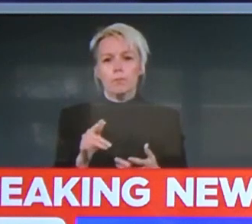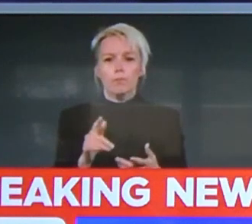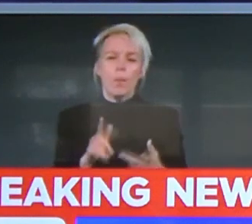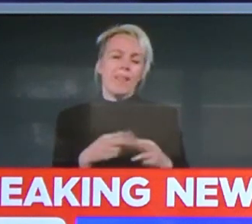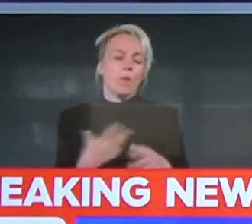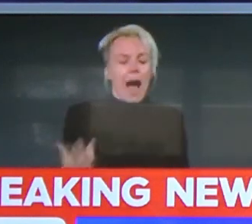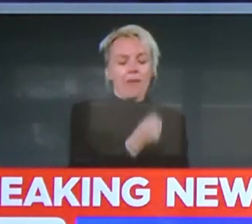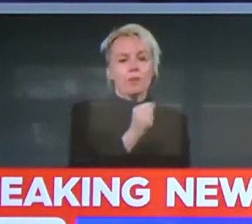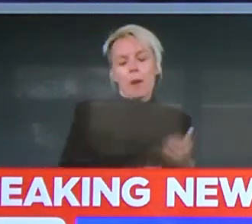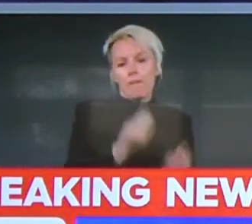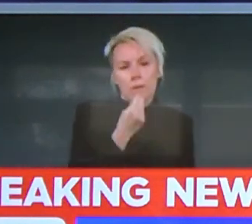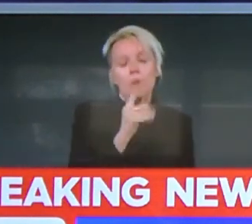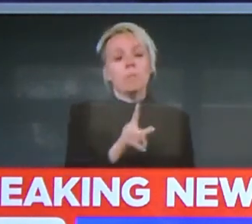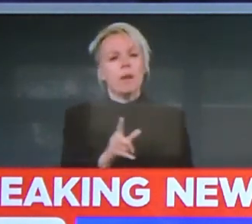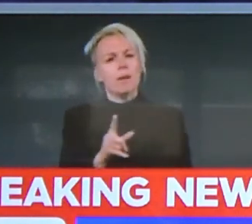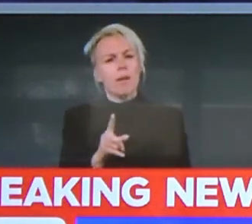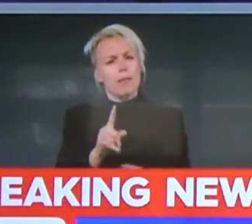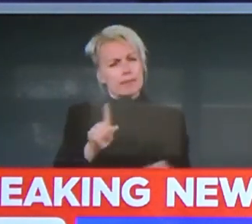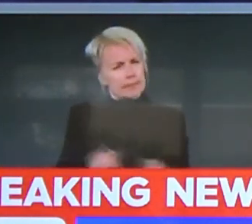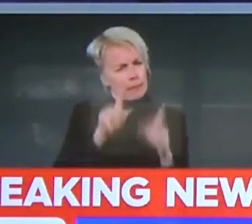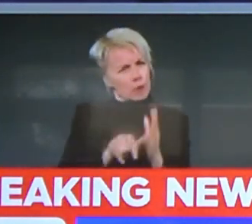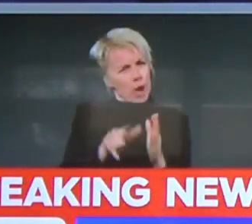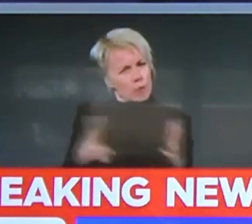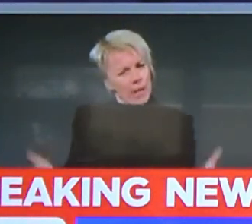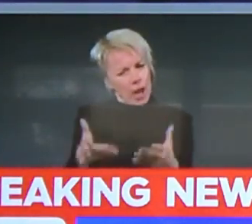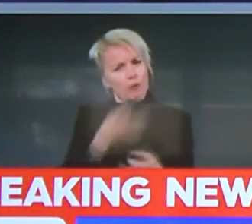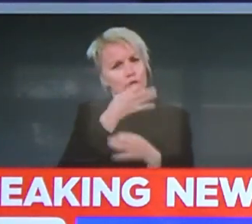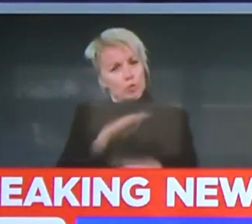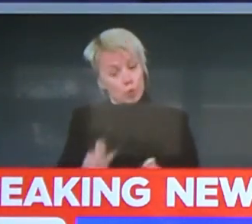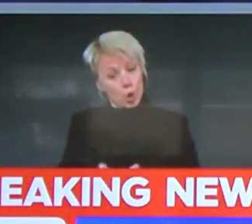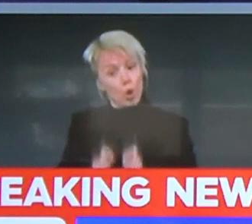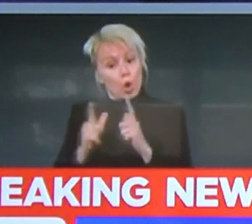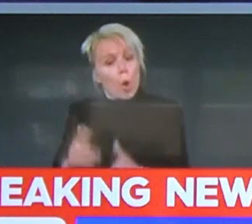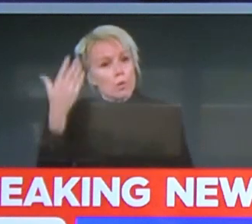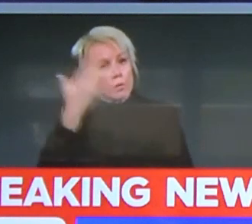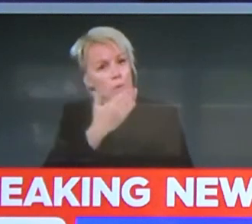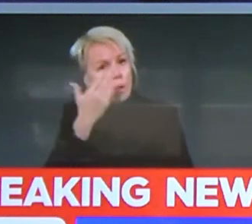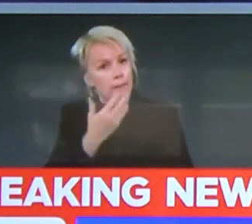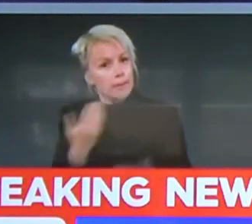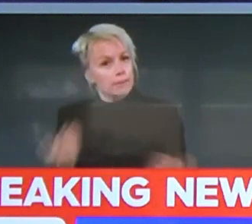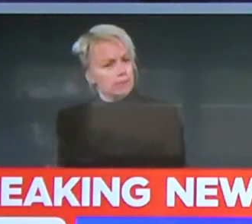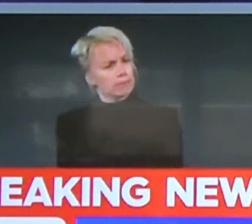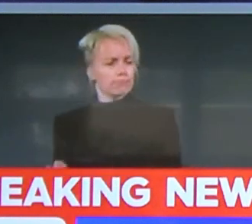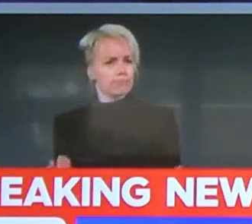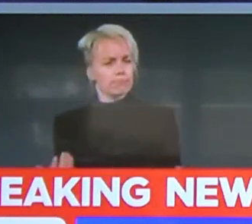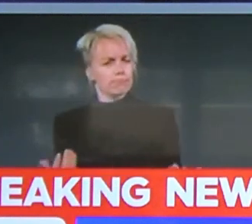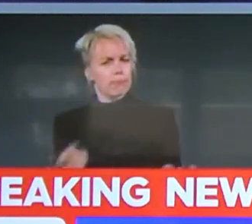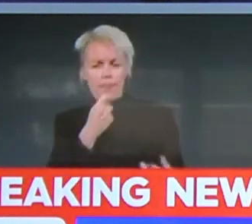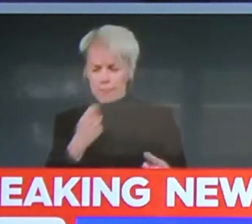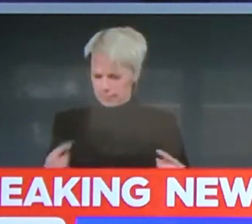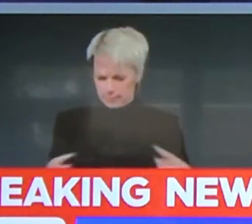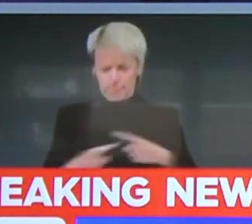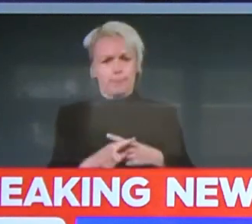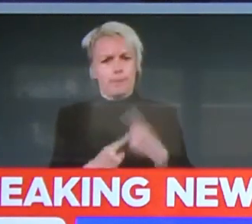absolutely vital, and yet you're encouraging kids to go to school. My question on two fronts, one for you, Professor Murphy.